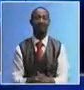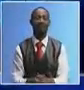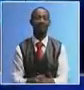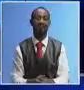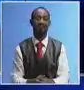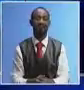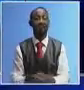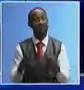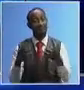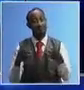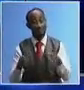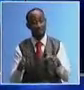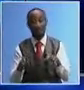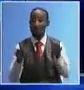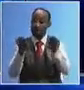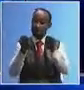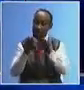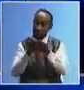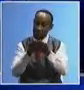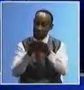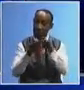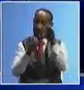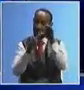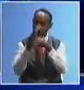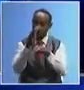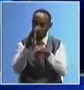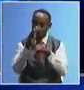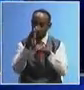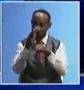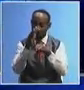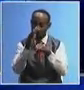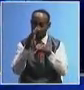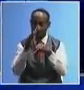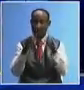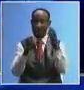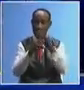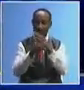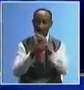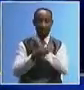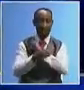The Malawi chapter of the National Association of Business Women says the African Continental Free Trade Area Agreement